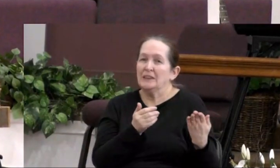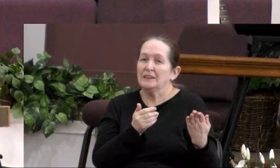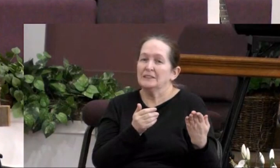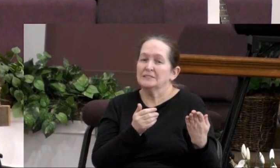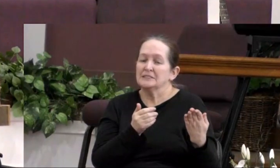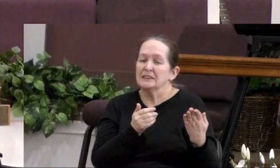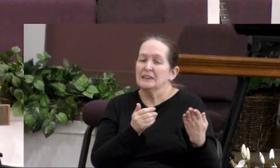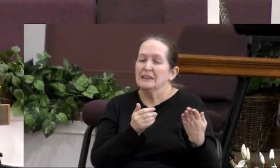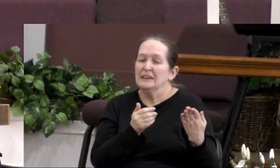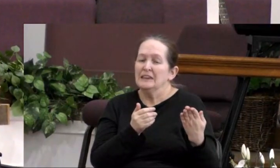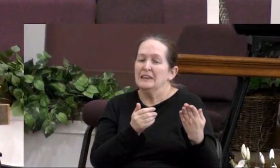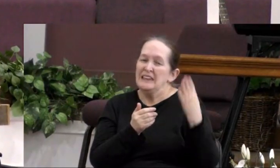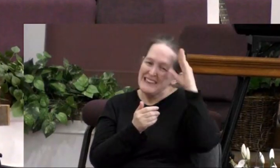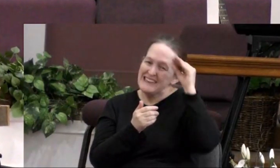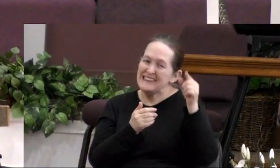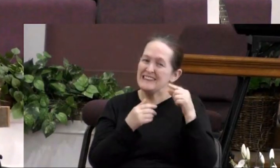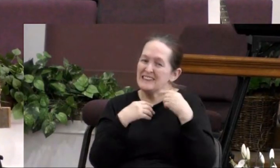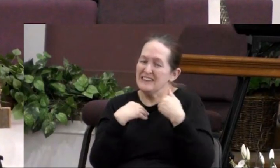had of his own.